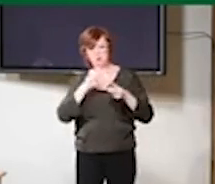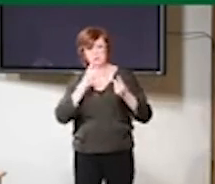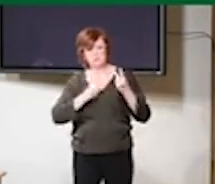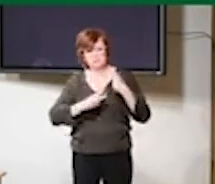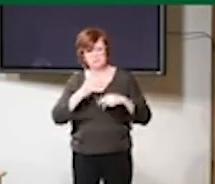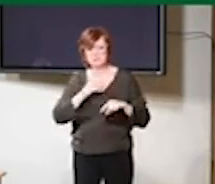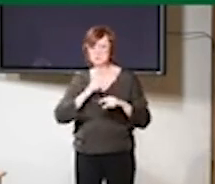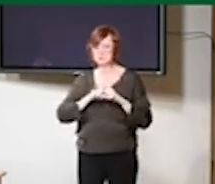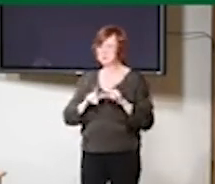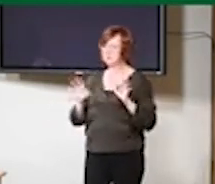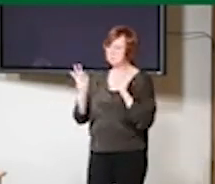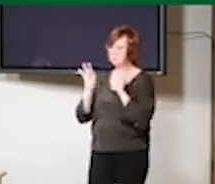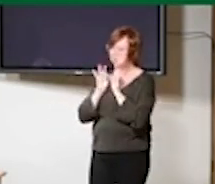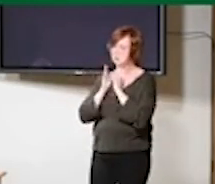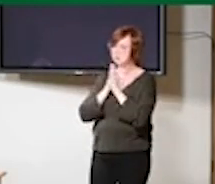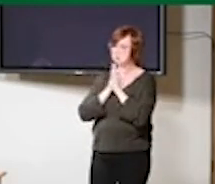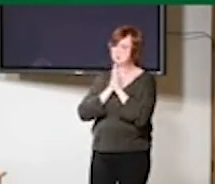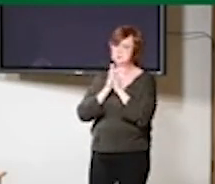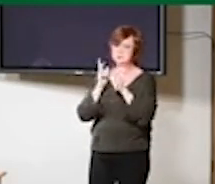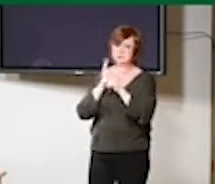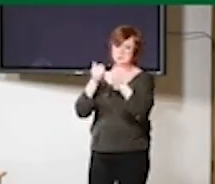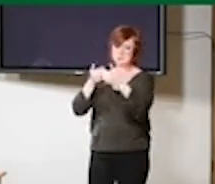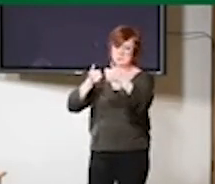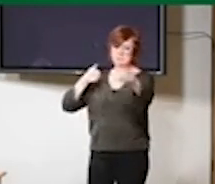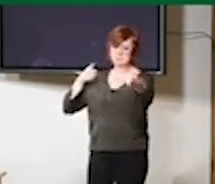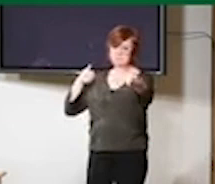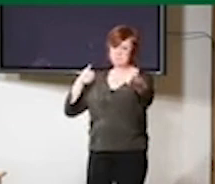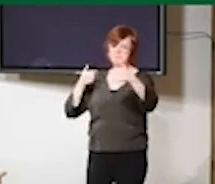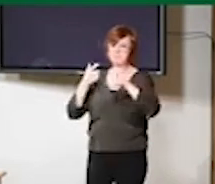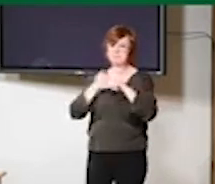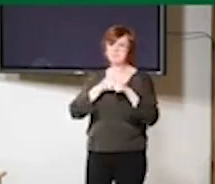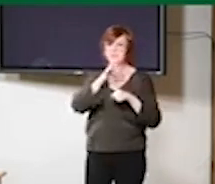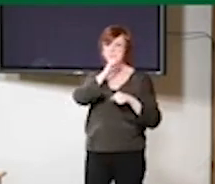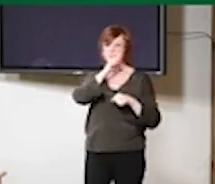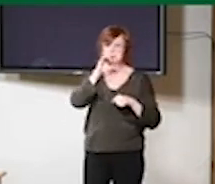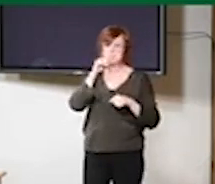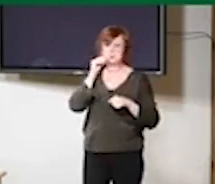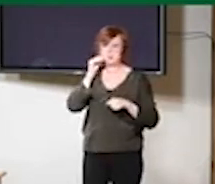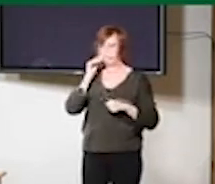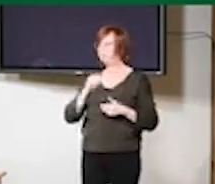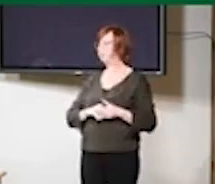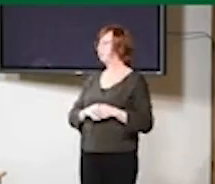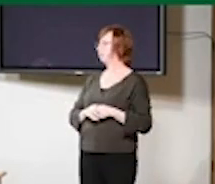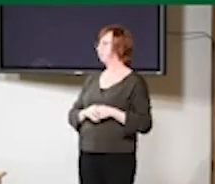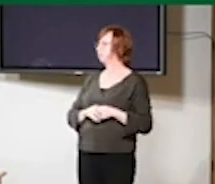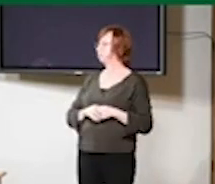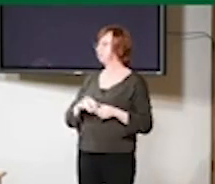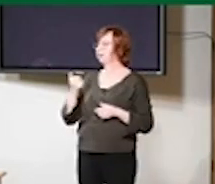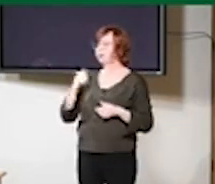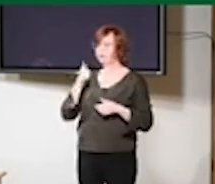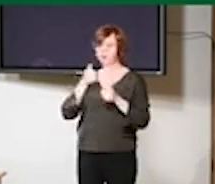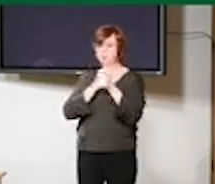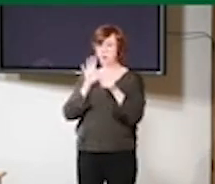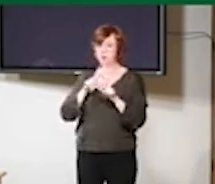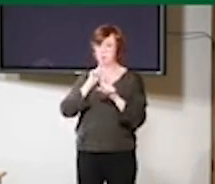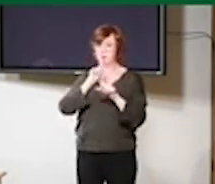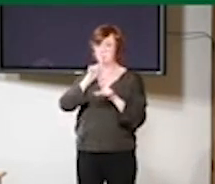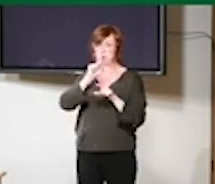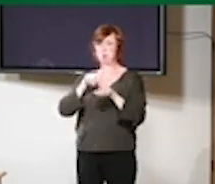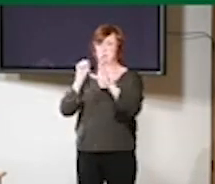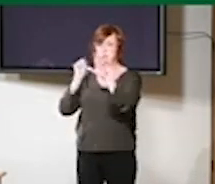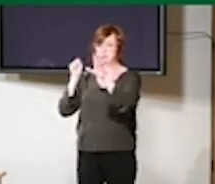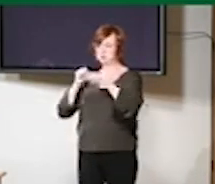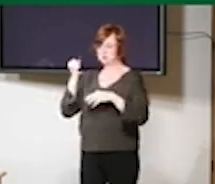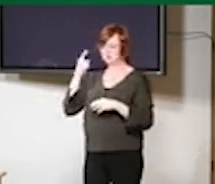away for the next little while as much as we possibly can. Do you have a follow-up, Bonnie? Yeah, my follow-up is, in